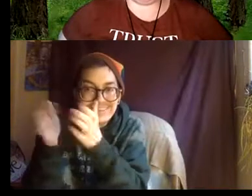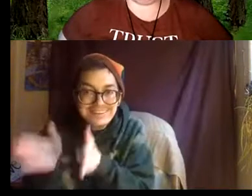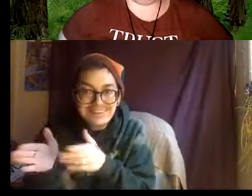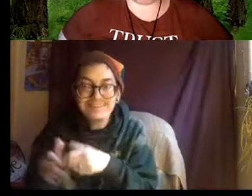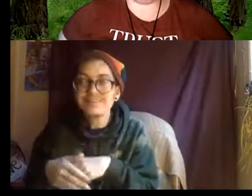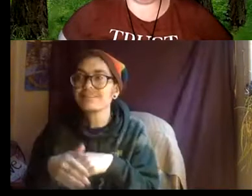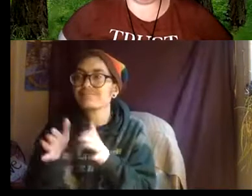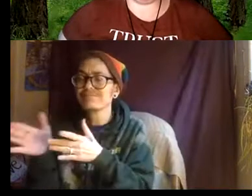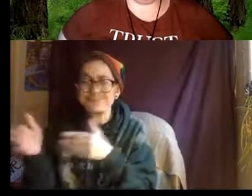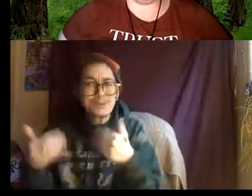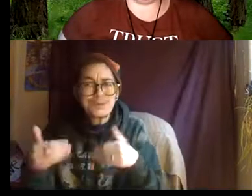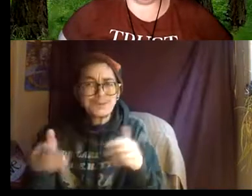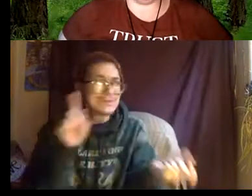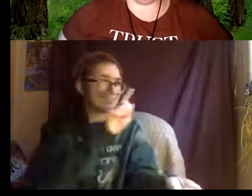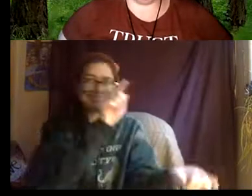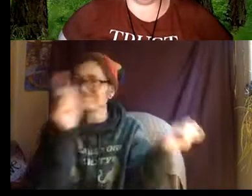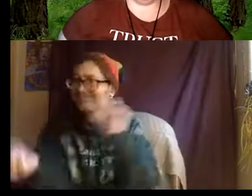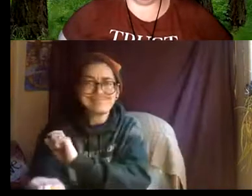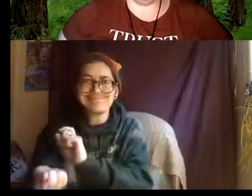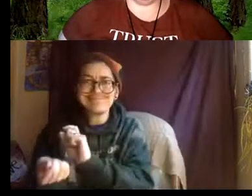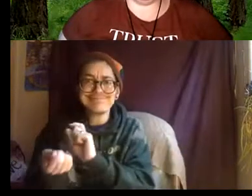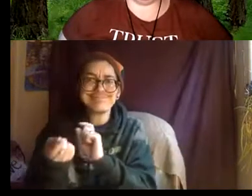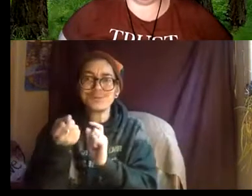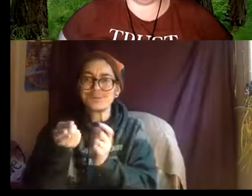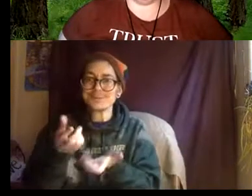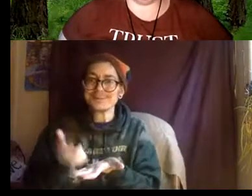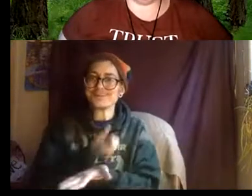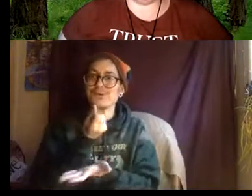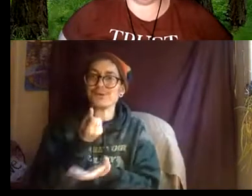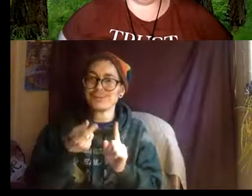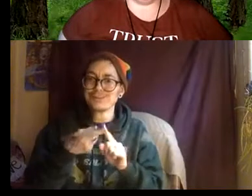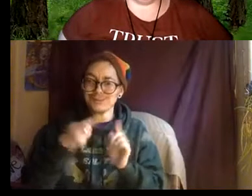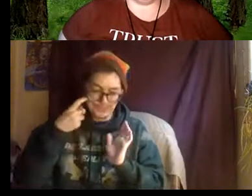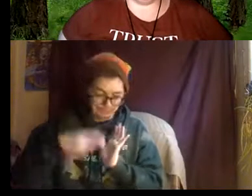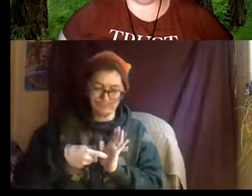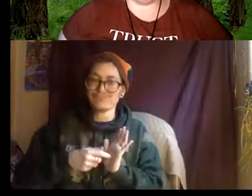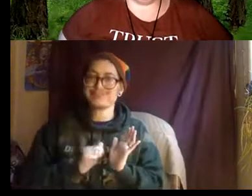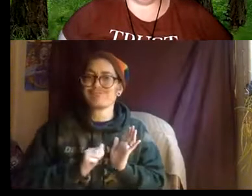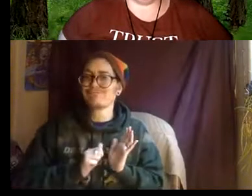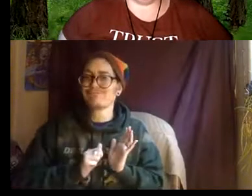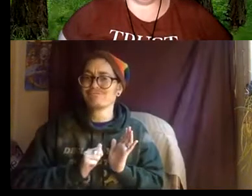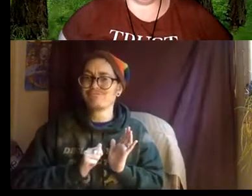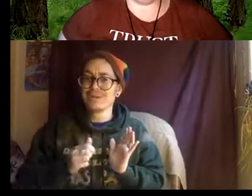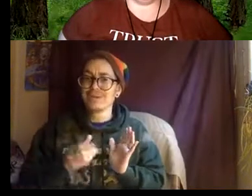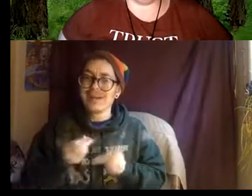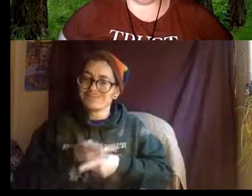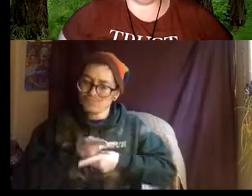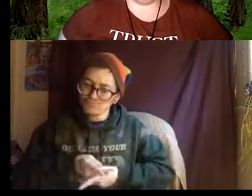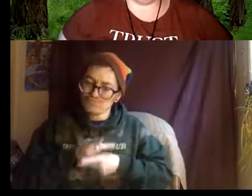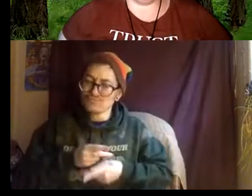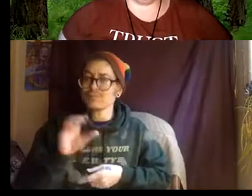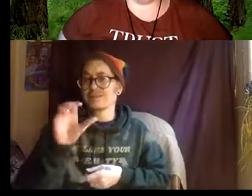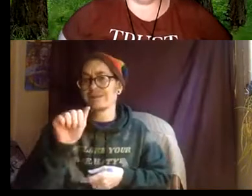law school, wanting to become an advocate. This has been a big, huge shift, and the lessons you've learned from